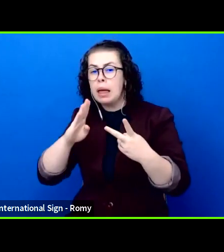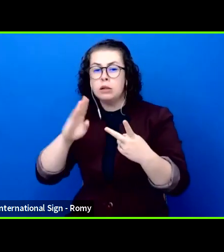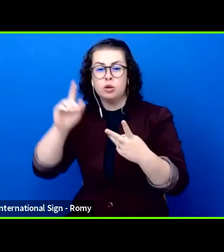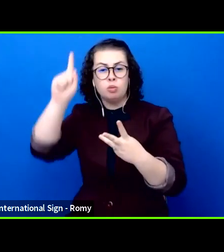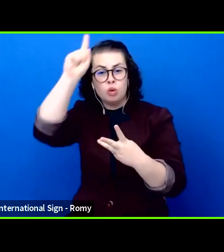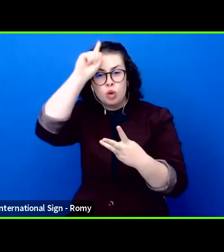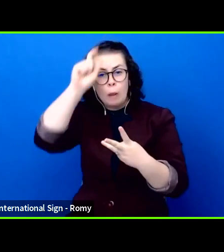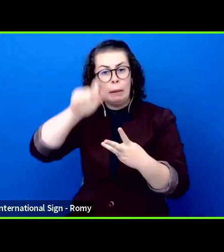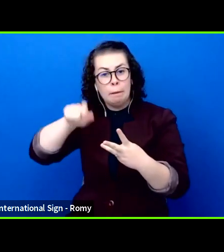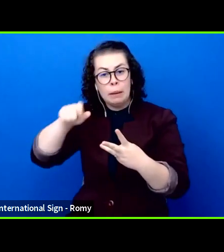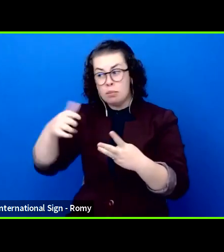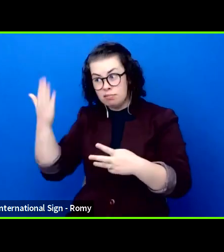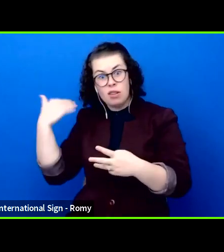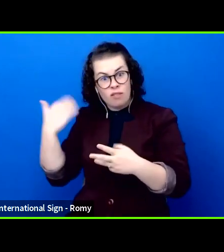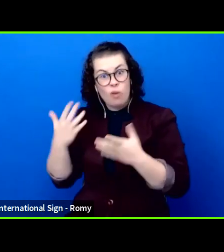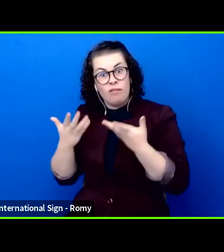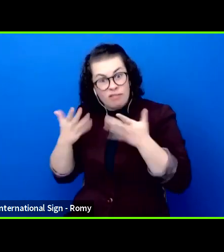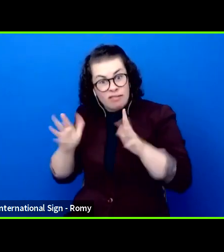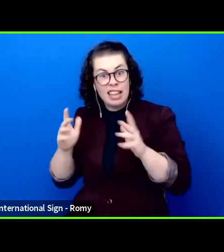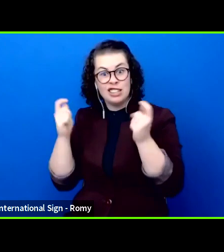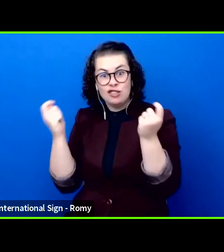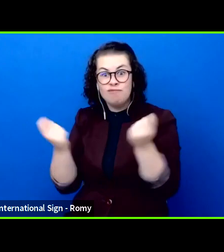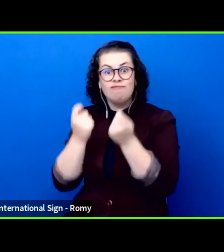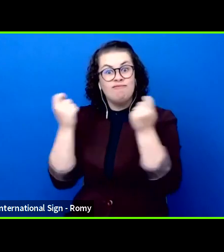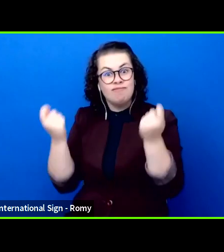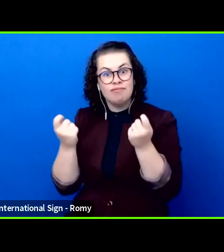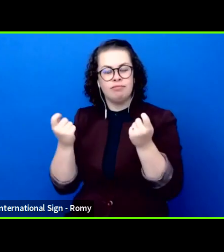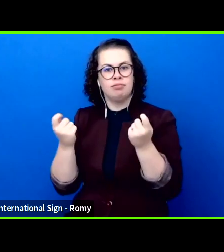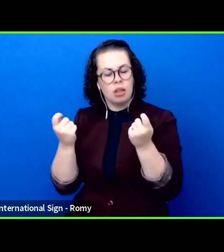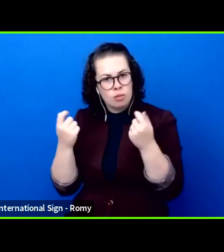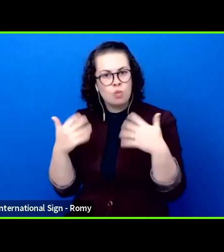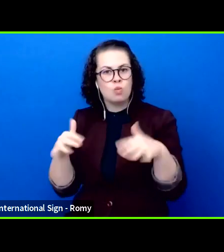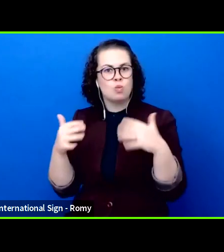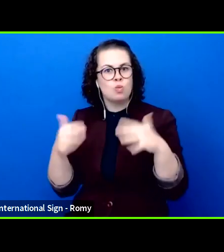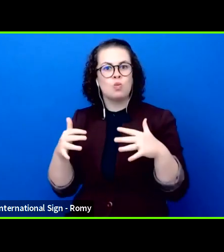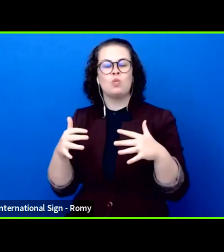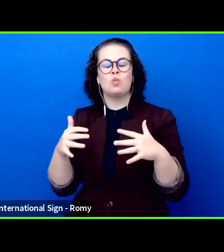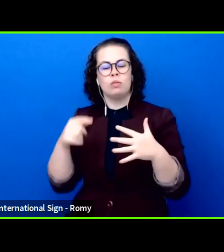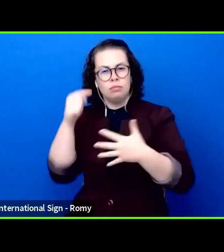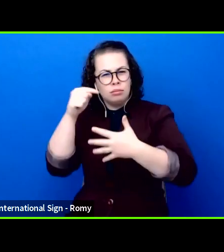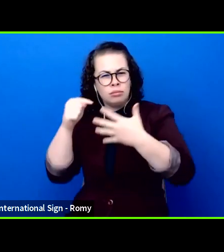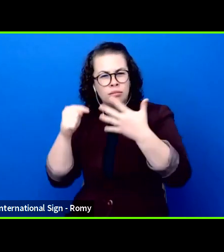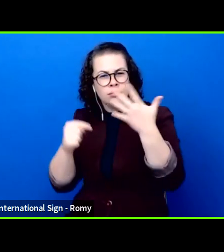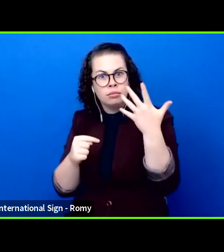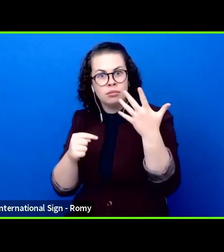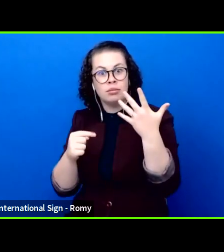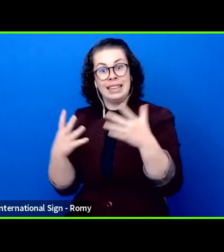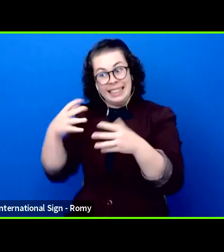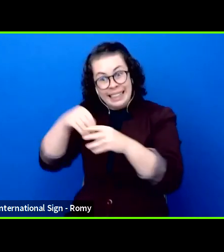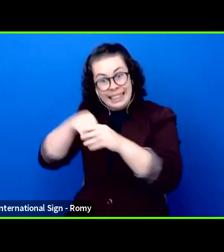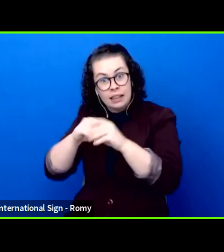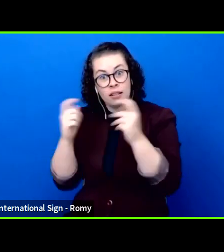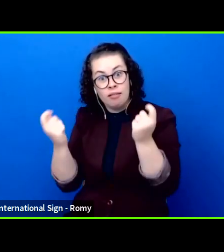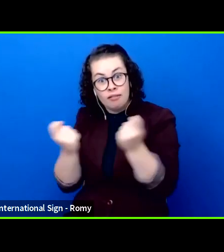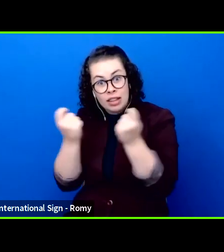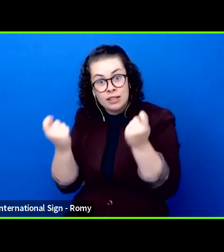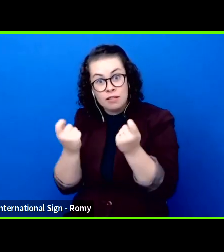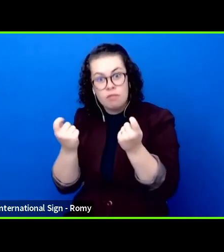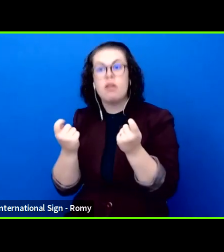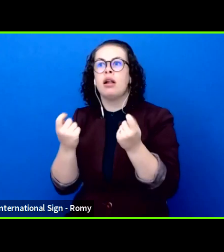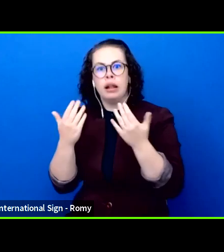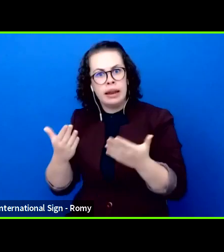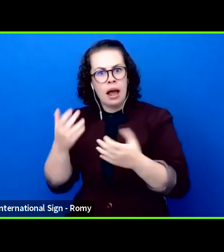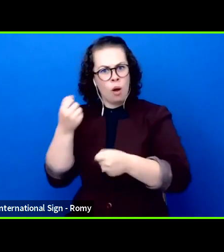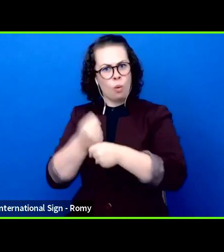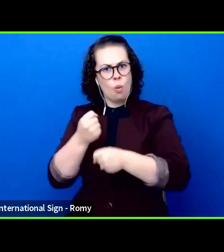Barjoukai from from Belgium, Tumia, Data Tavaatse from Georgia, as well as Camille Dagen and Marion Siffard from